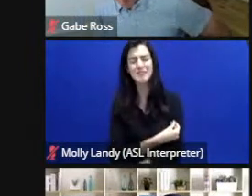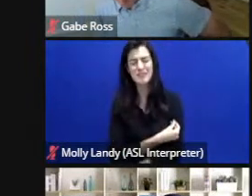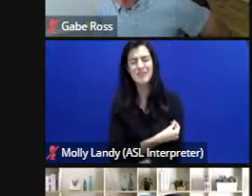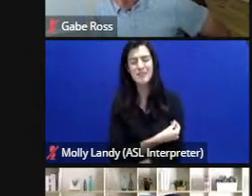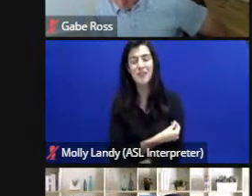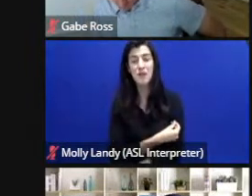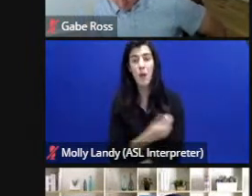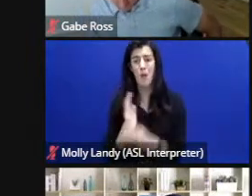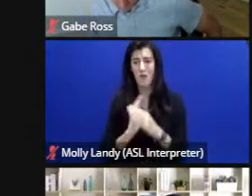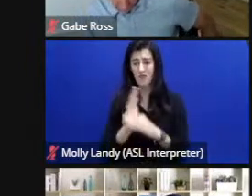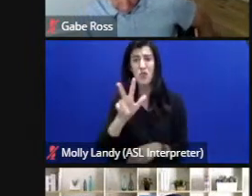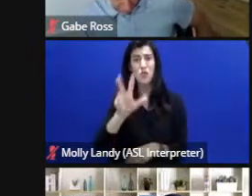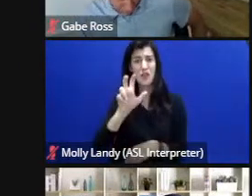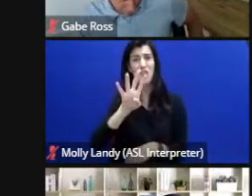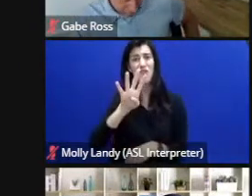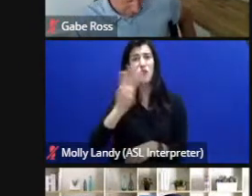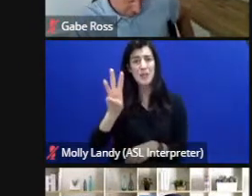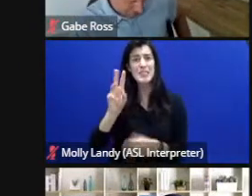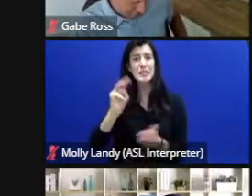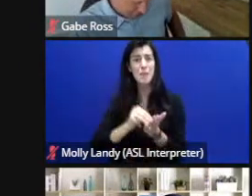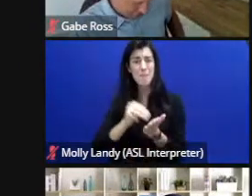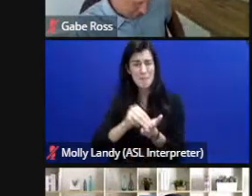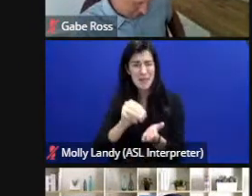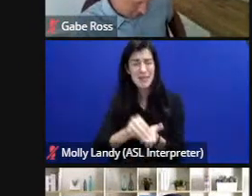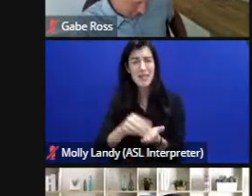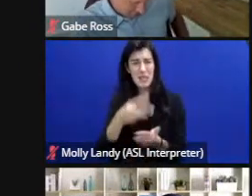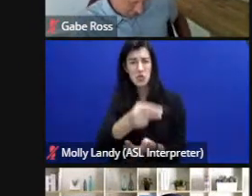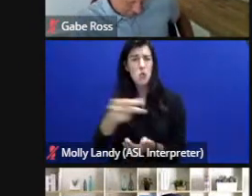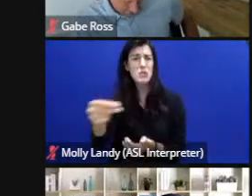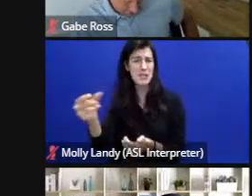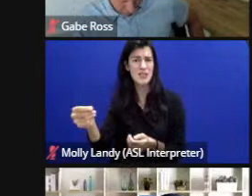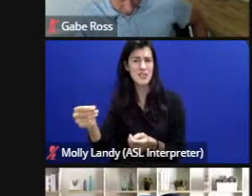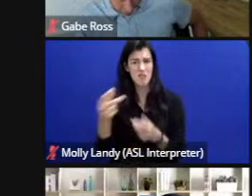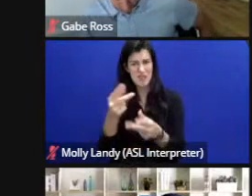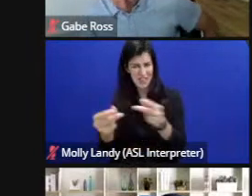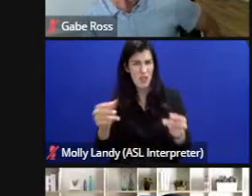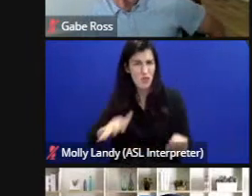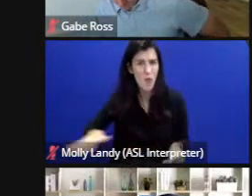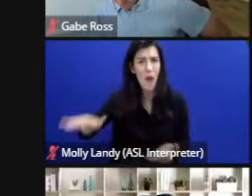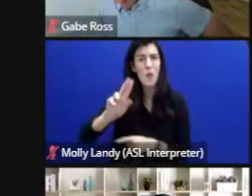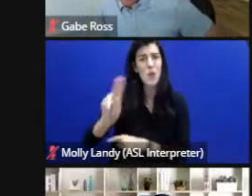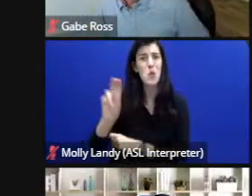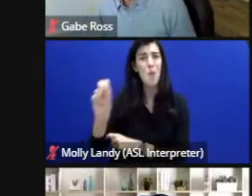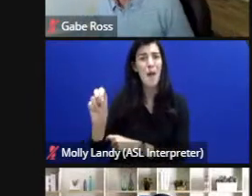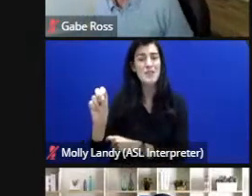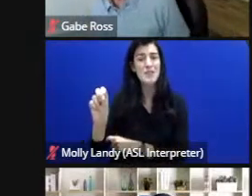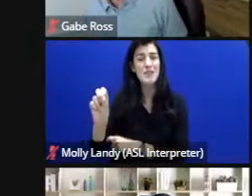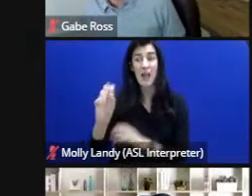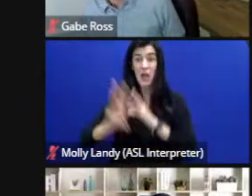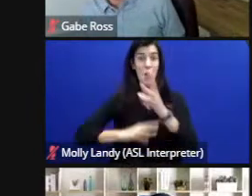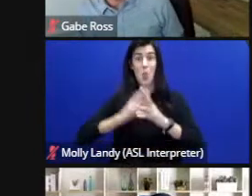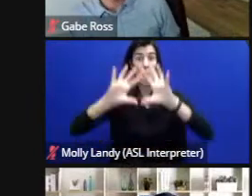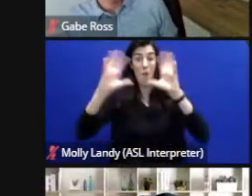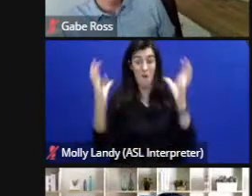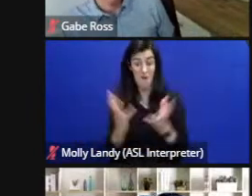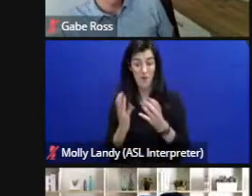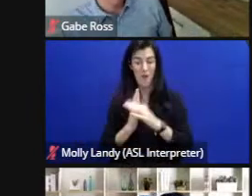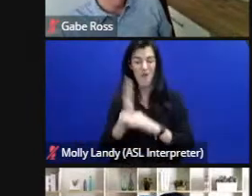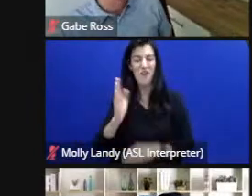over 346 million doses given in the United States and the over 4 billion doses given